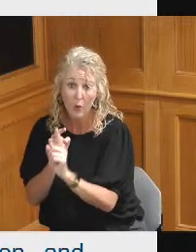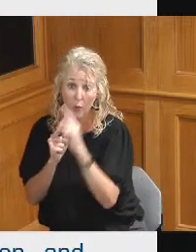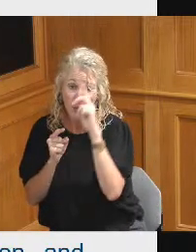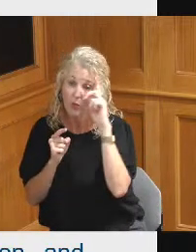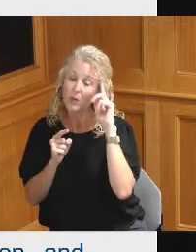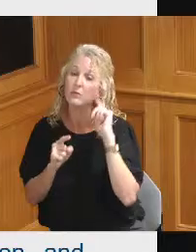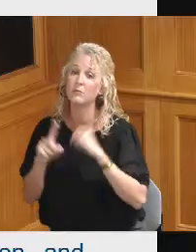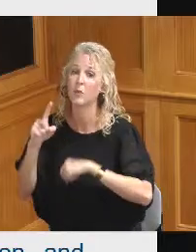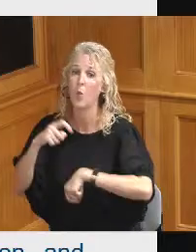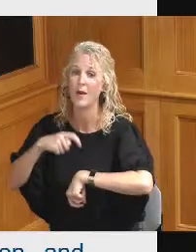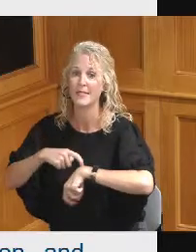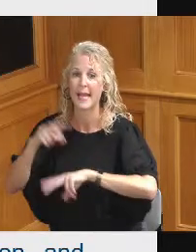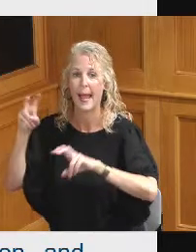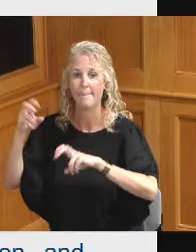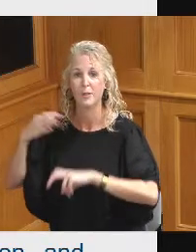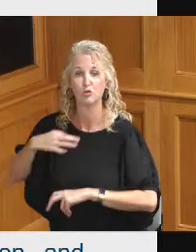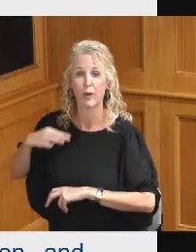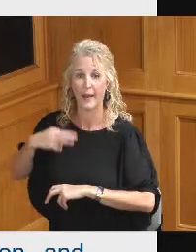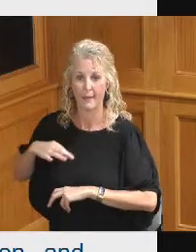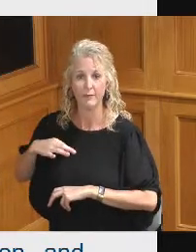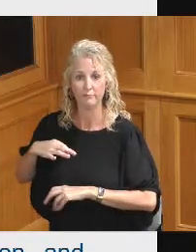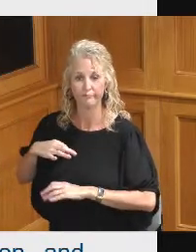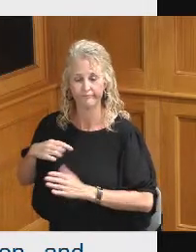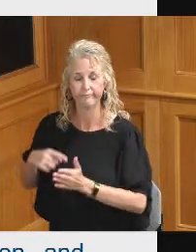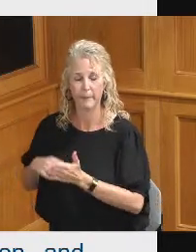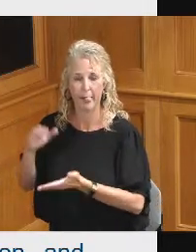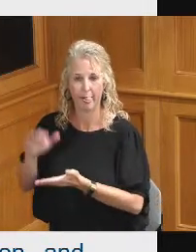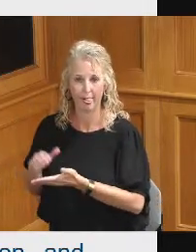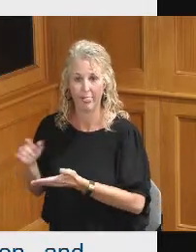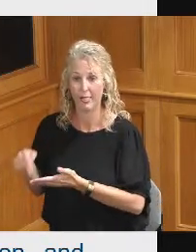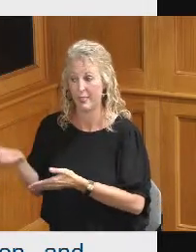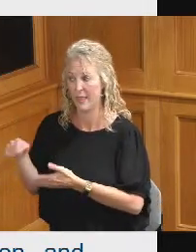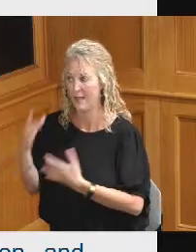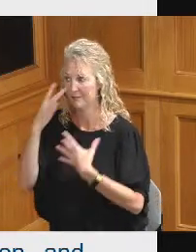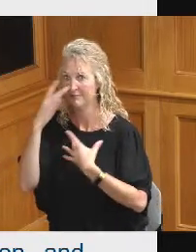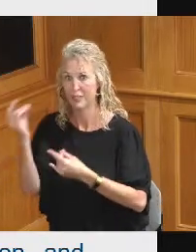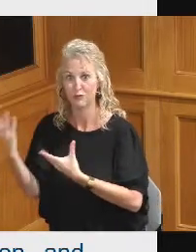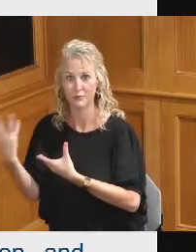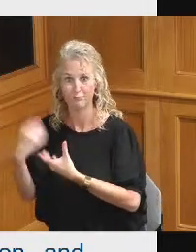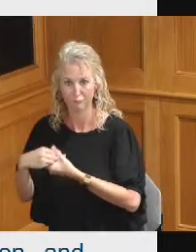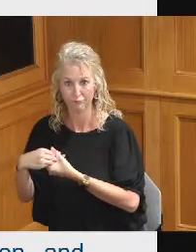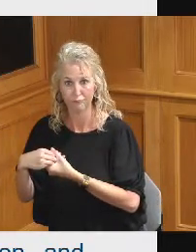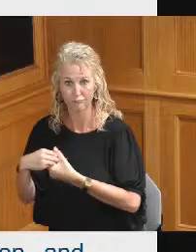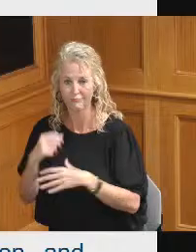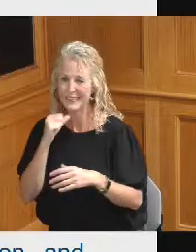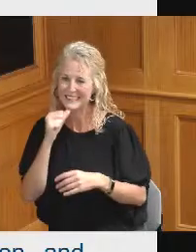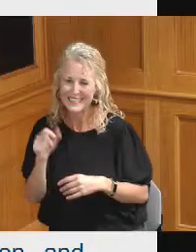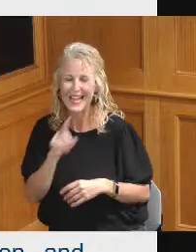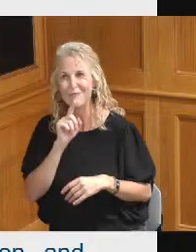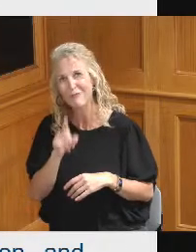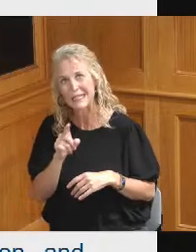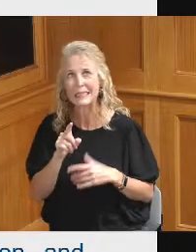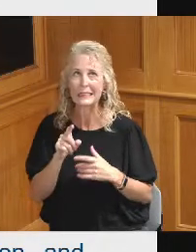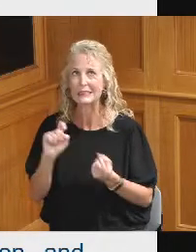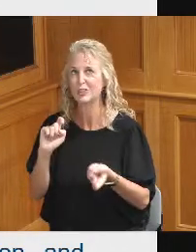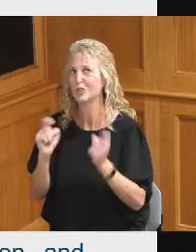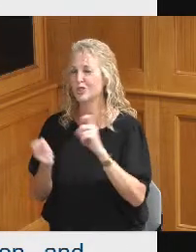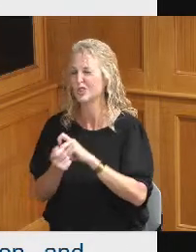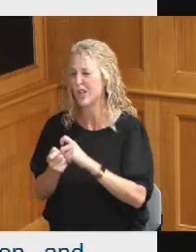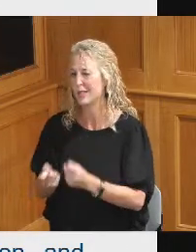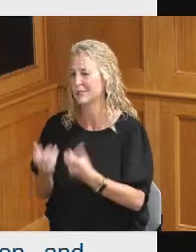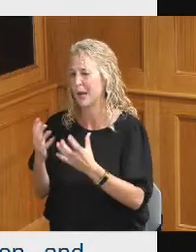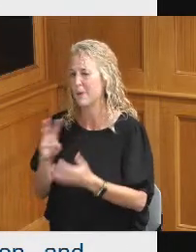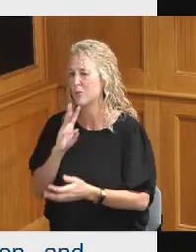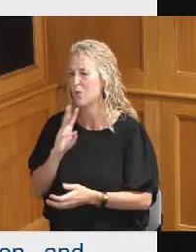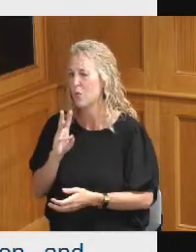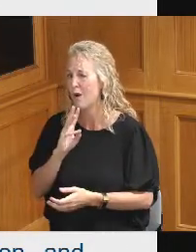is a one-time credit to their bill so that they would be inclined to participate. It's not really necessarily going to change how much water,